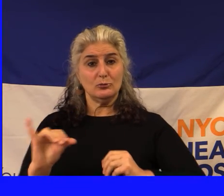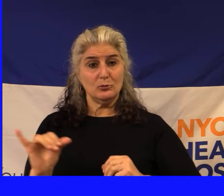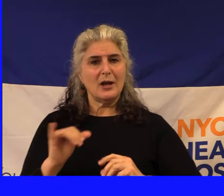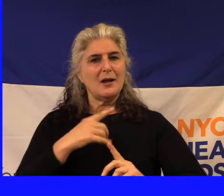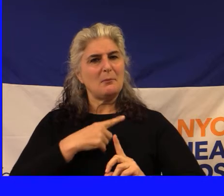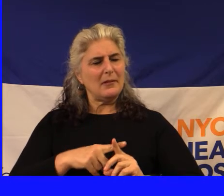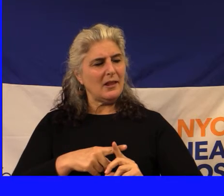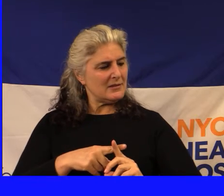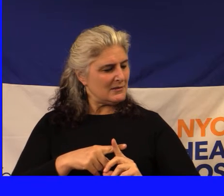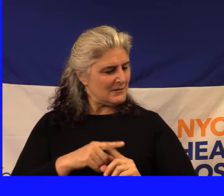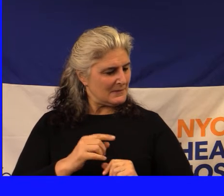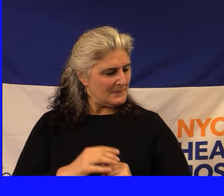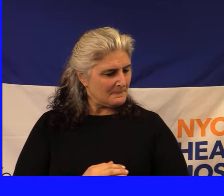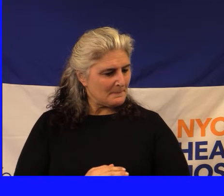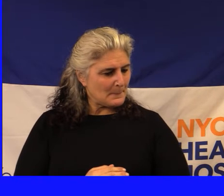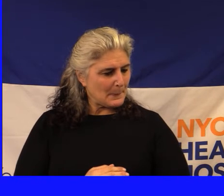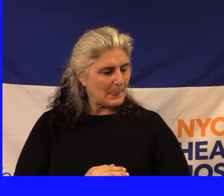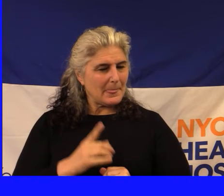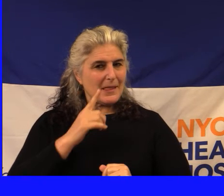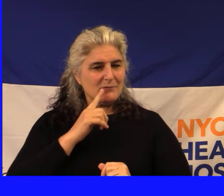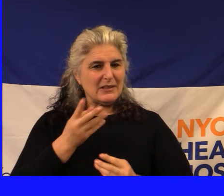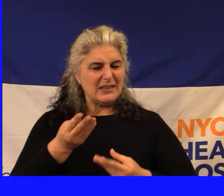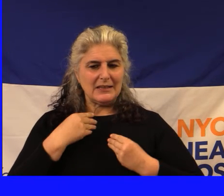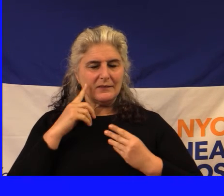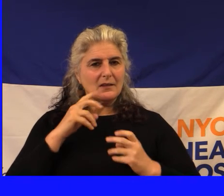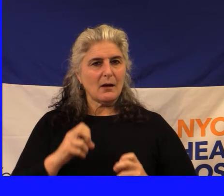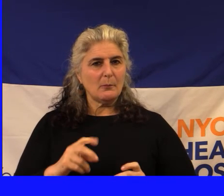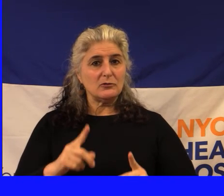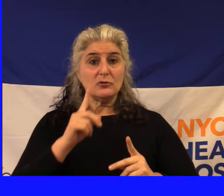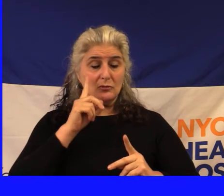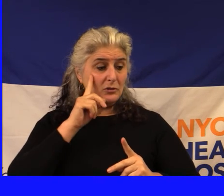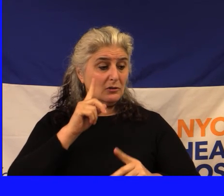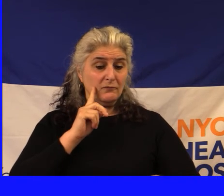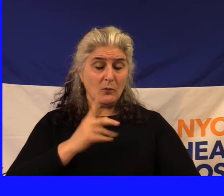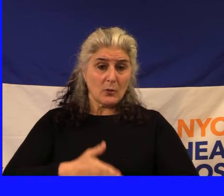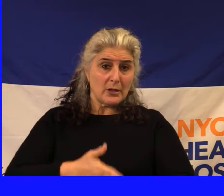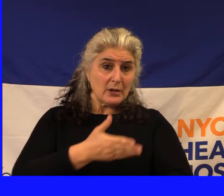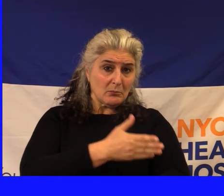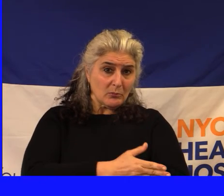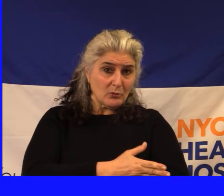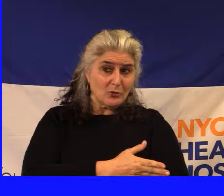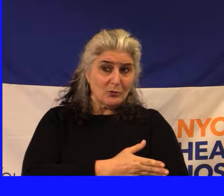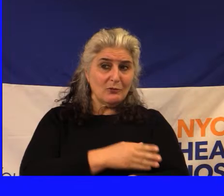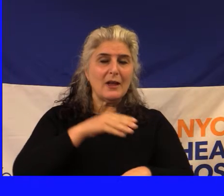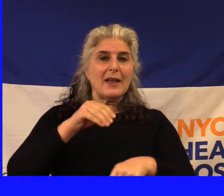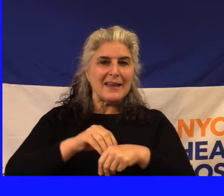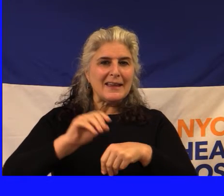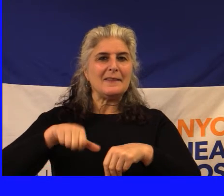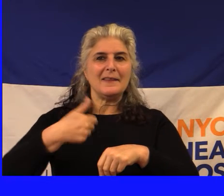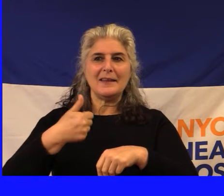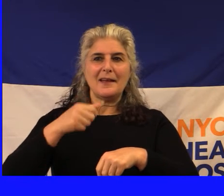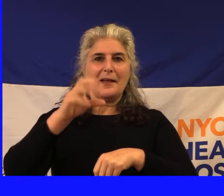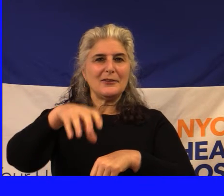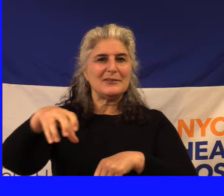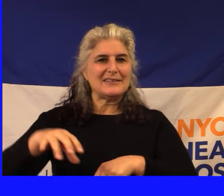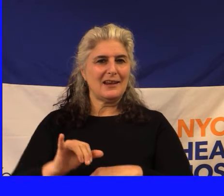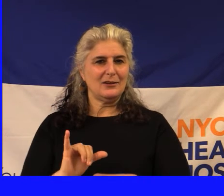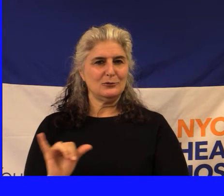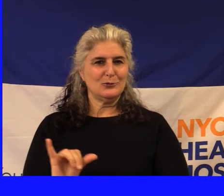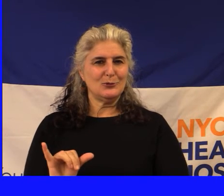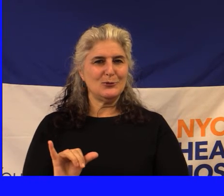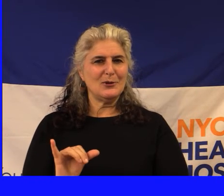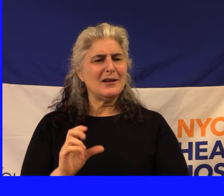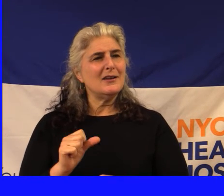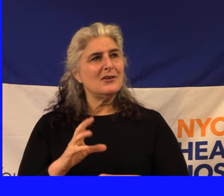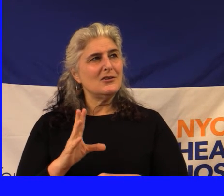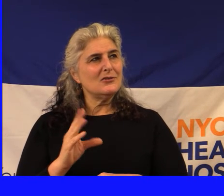it also presents us opportunities to improve in those other settings, right? So